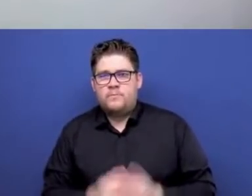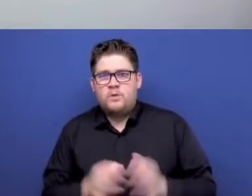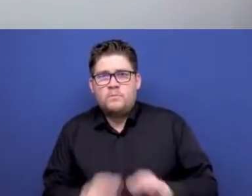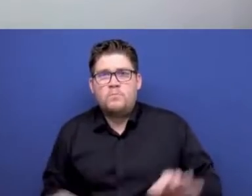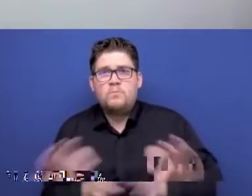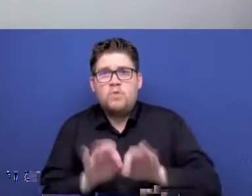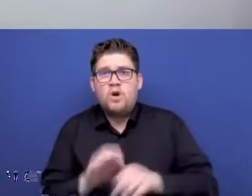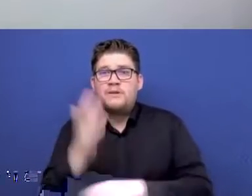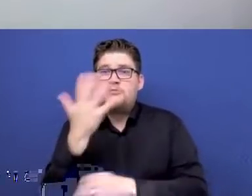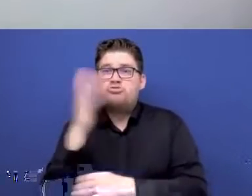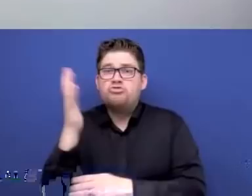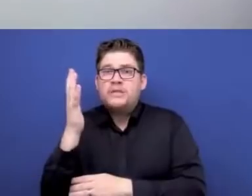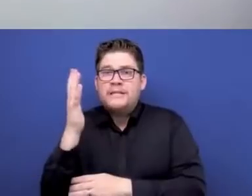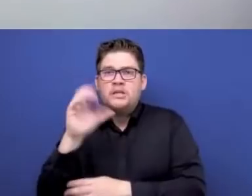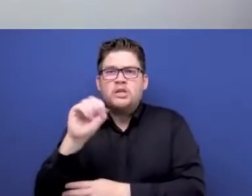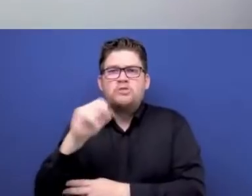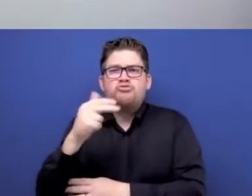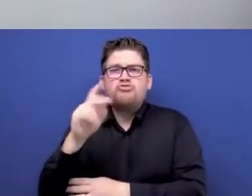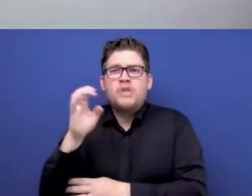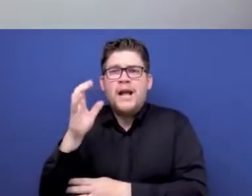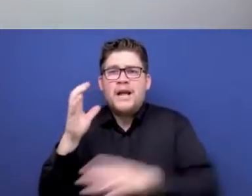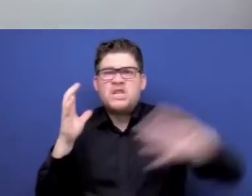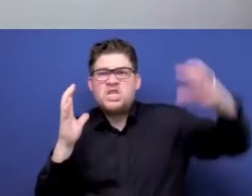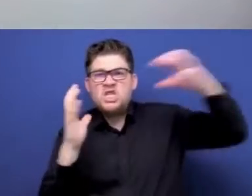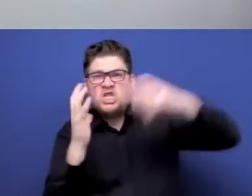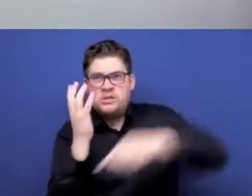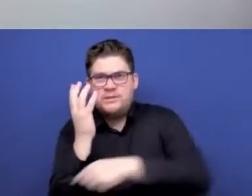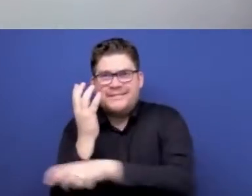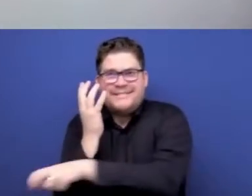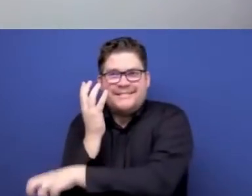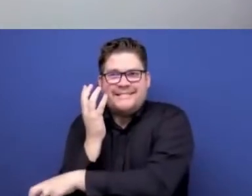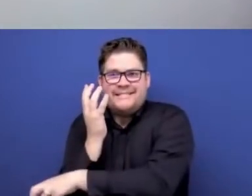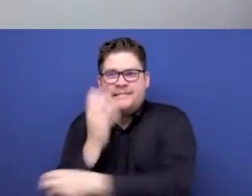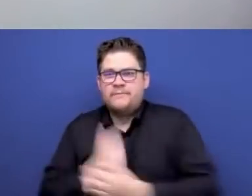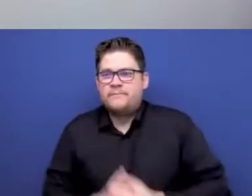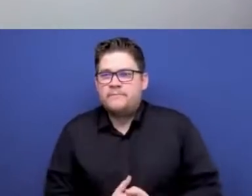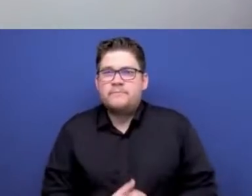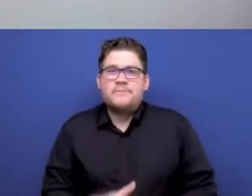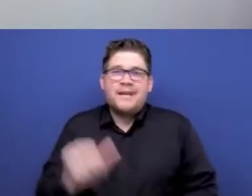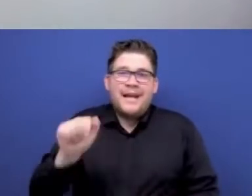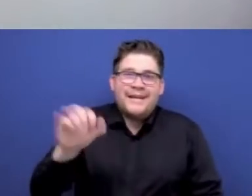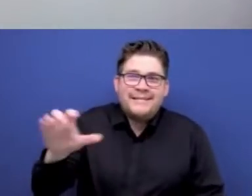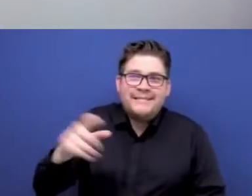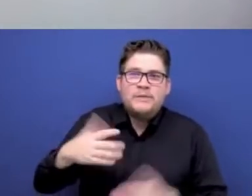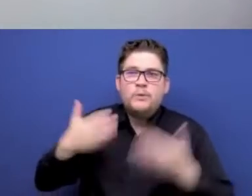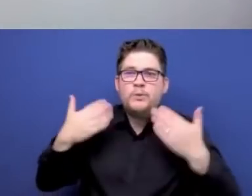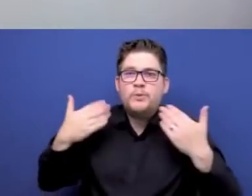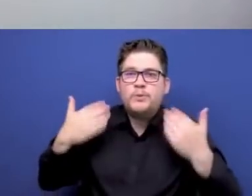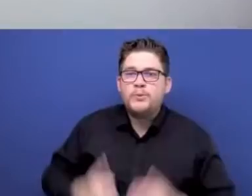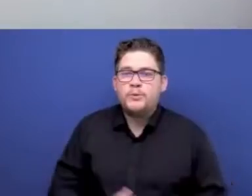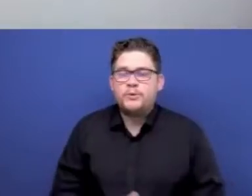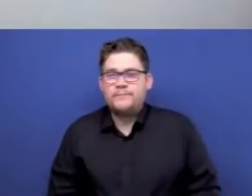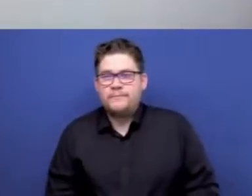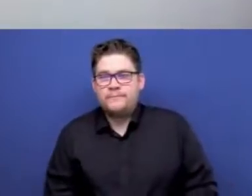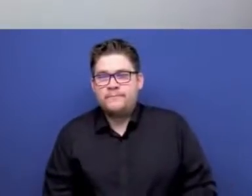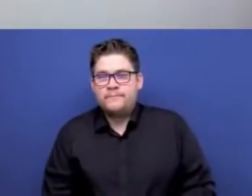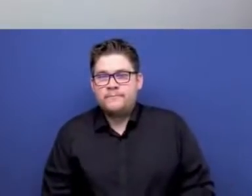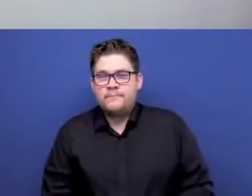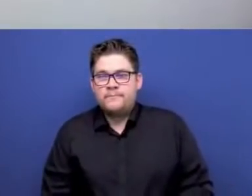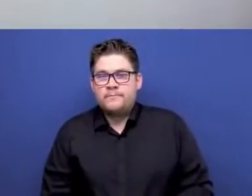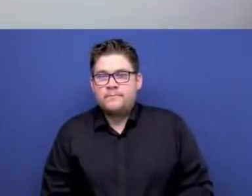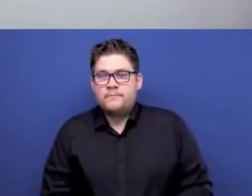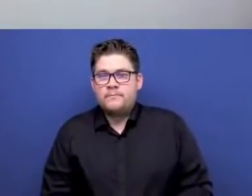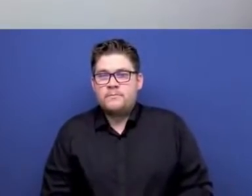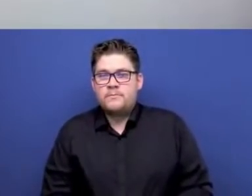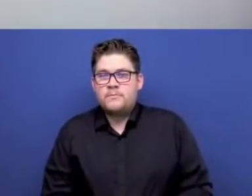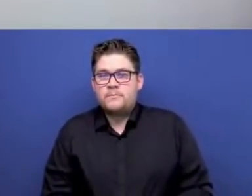indoor air-conditioned buildings. Other methods that we can help others who aren't as mobile to do